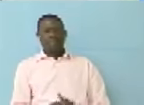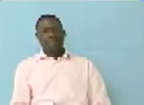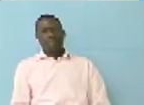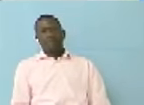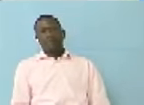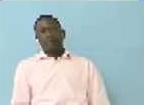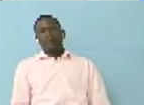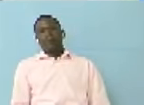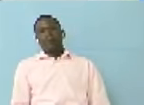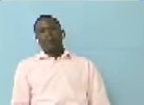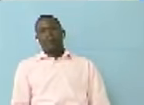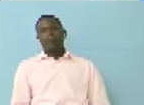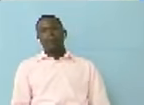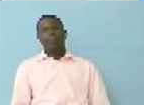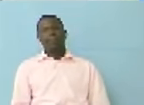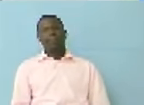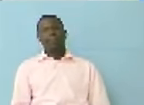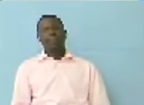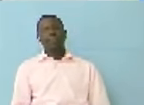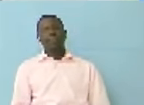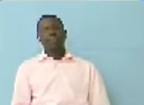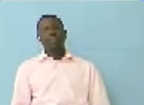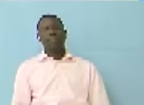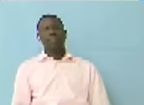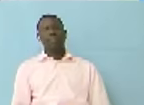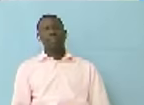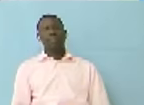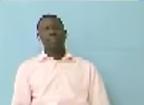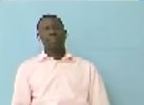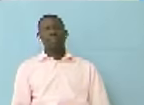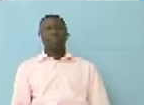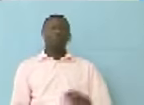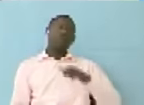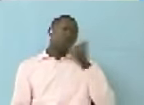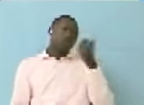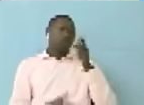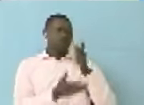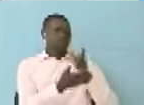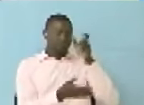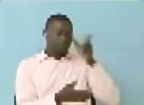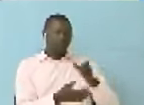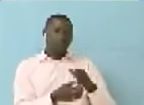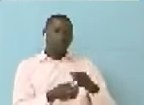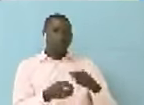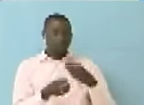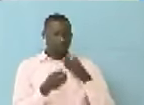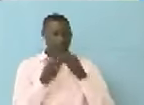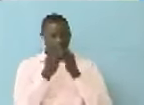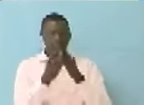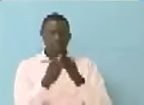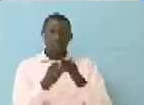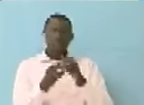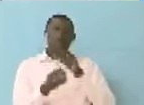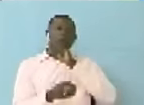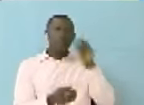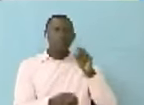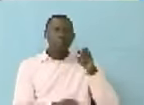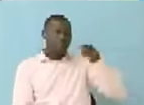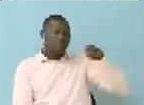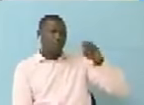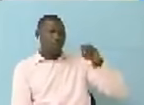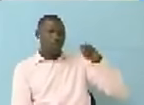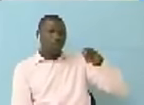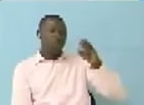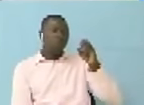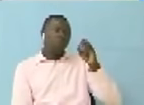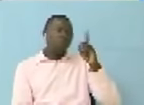ka ke landi bulu ka meyalan ko abi sujiri ngala do ko wala. Other witnesses have also mentioned him. And sero do France ronda jan men ya